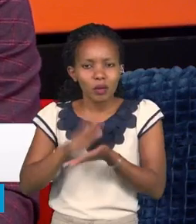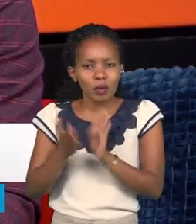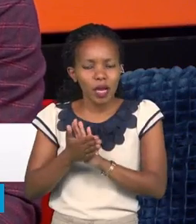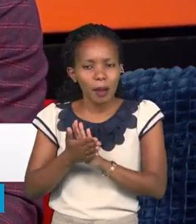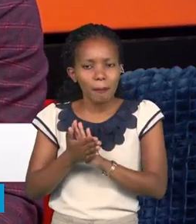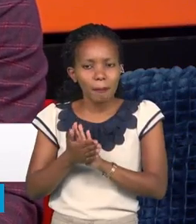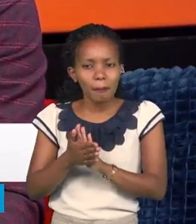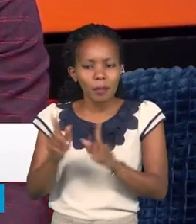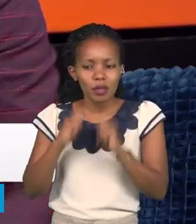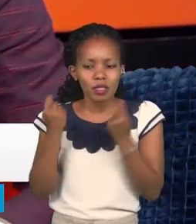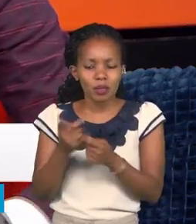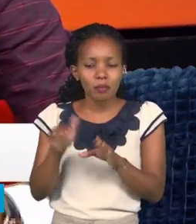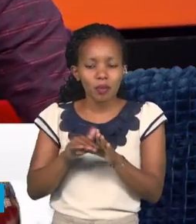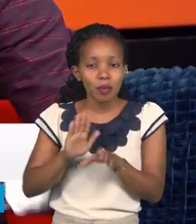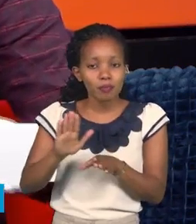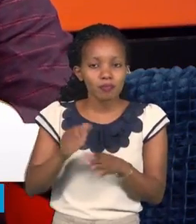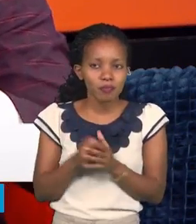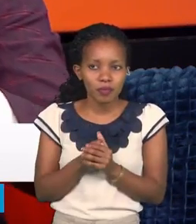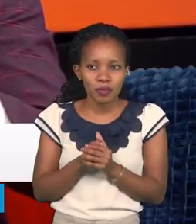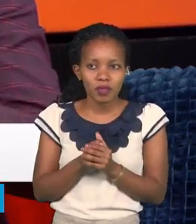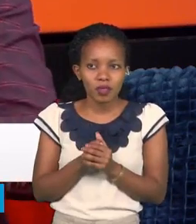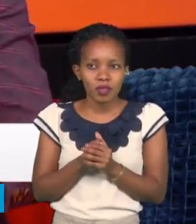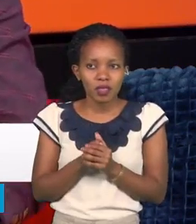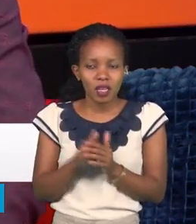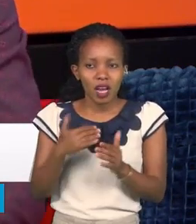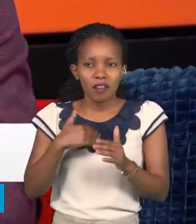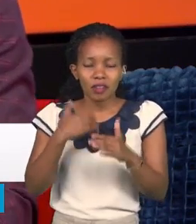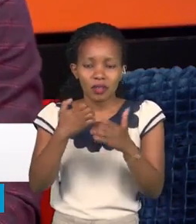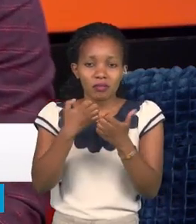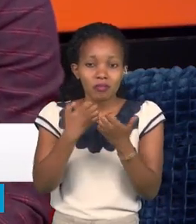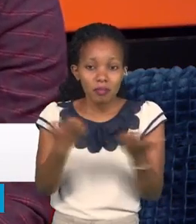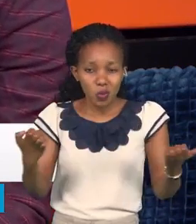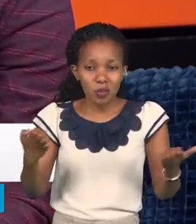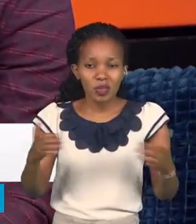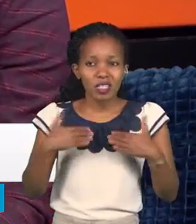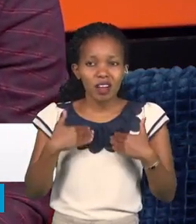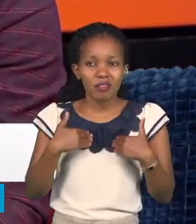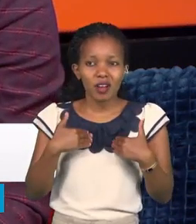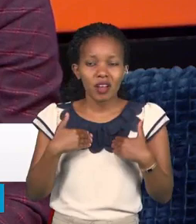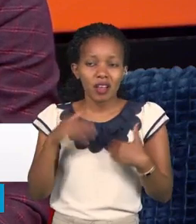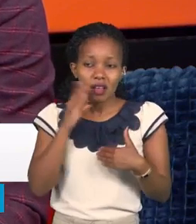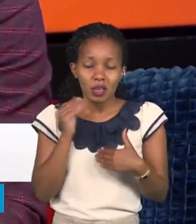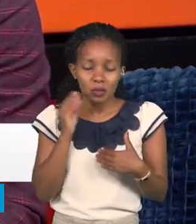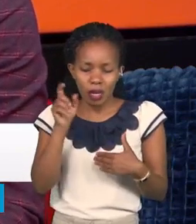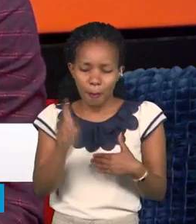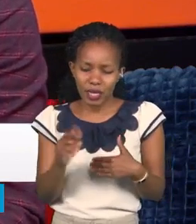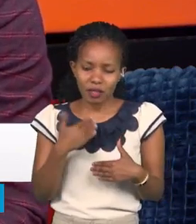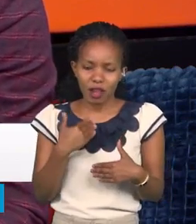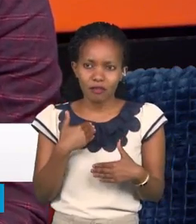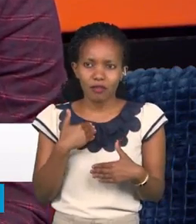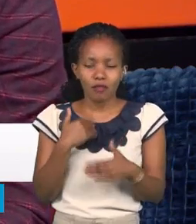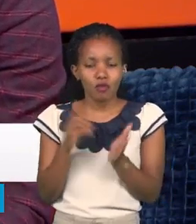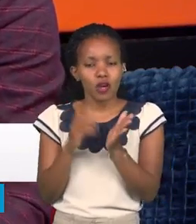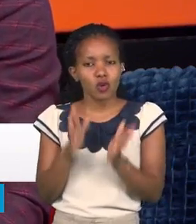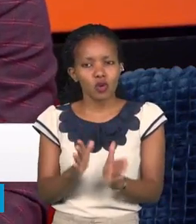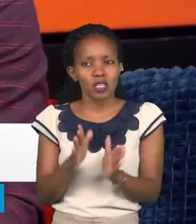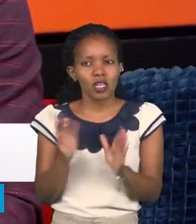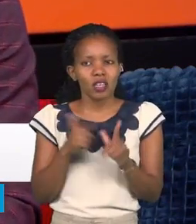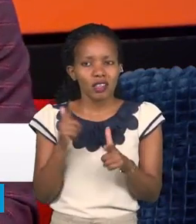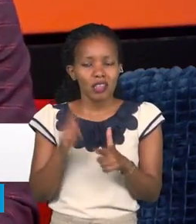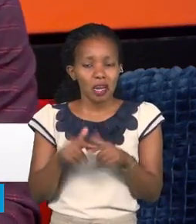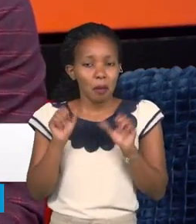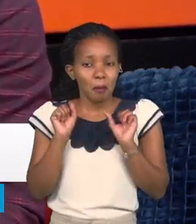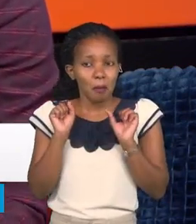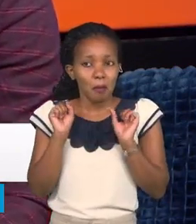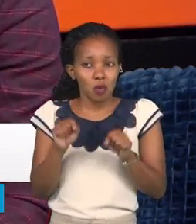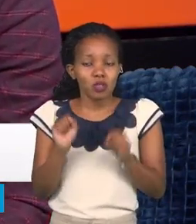now, yeah. As much as you talk about the sophisticated machines you yes. have, yes. there's some sort of experience you will need from a doctor. Yeah. Will you accommodate this